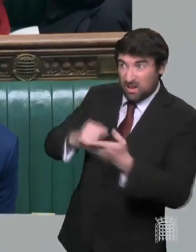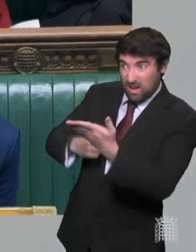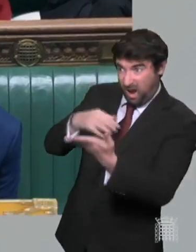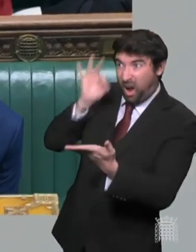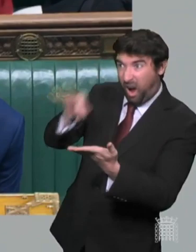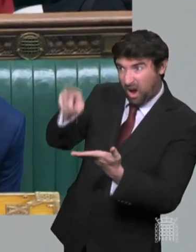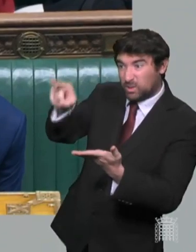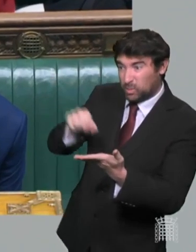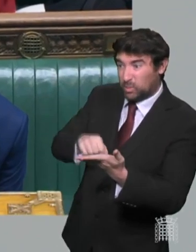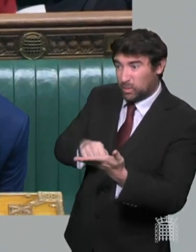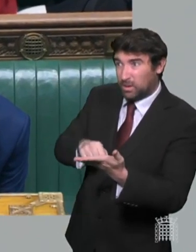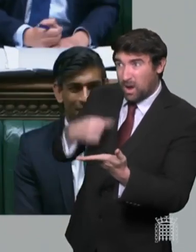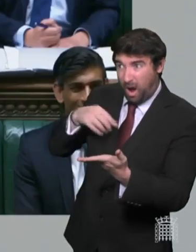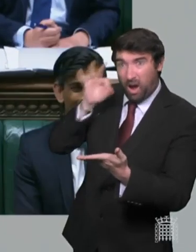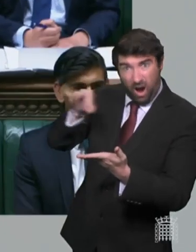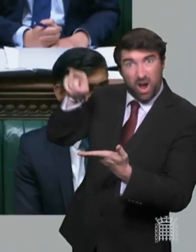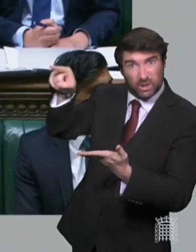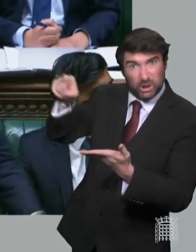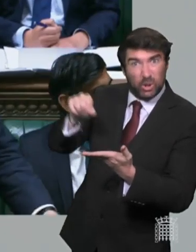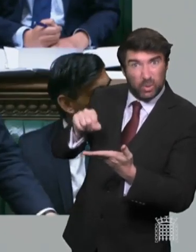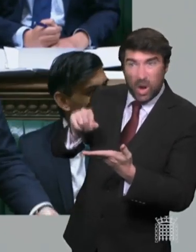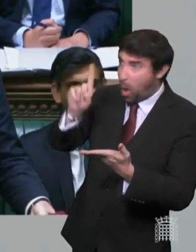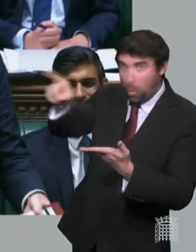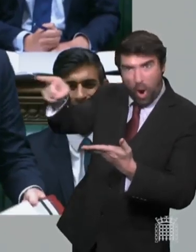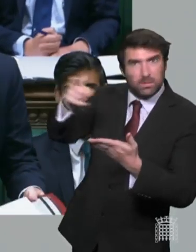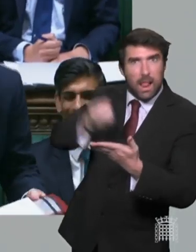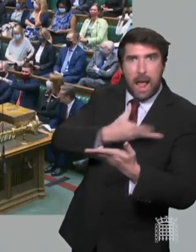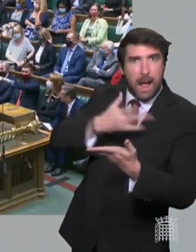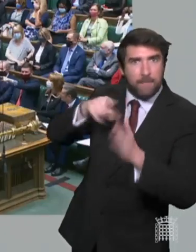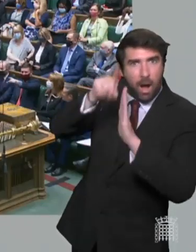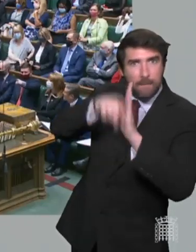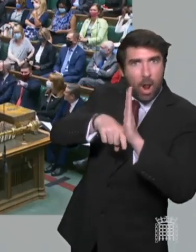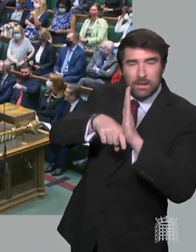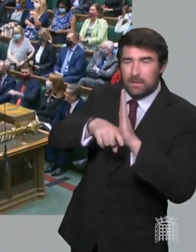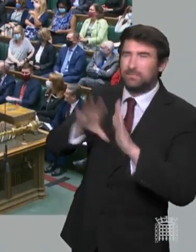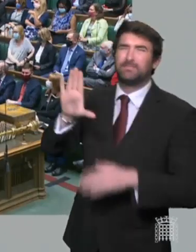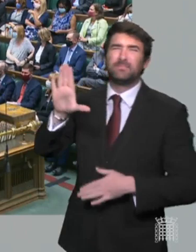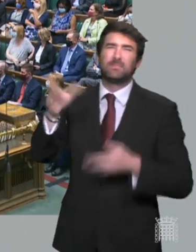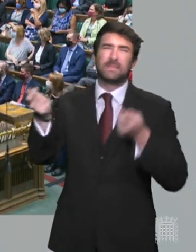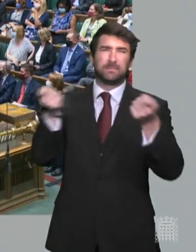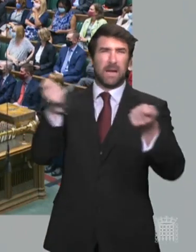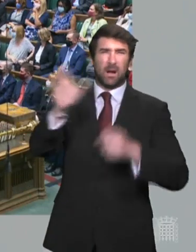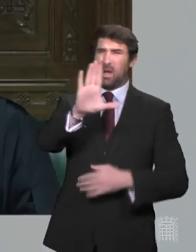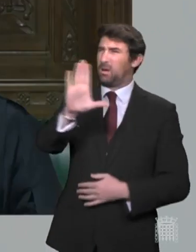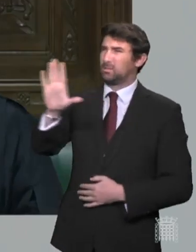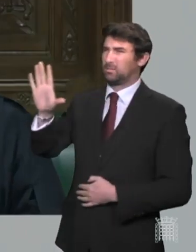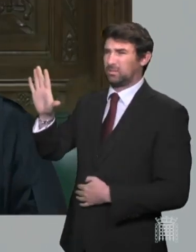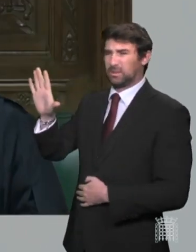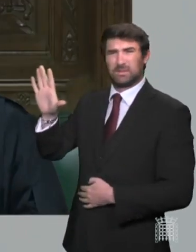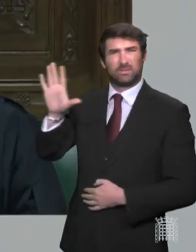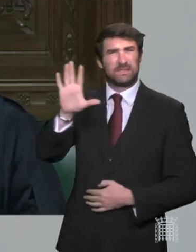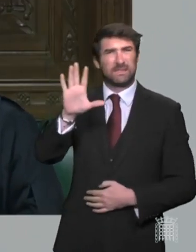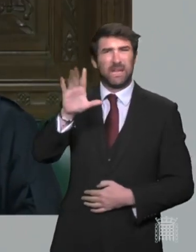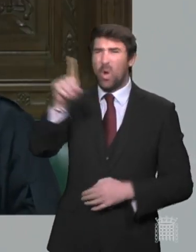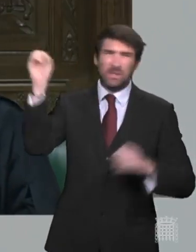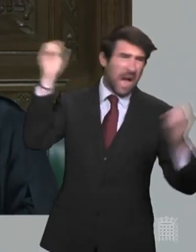The silence from Mission Control in his... Can I just say, if you don't want to hear the Prime Minister, I certainly